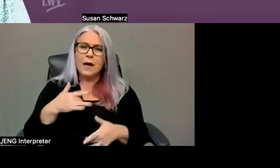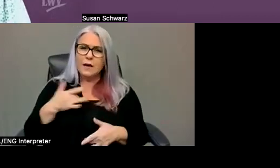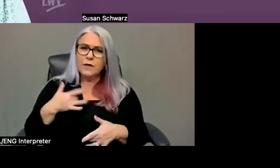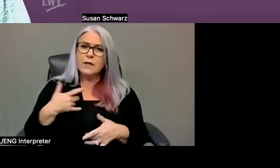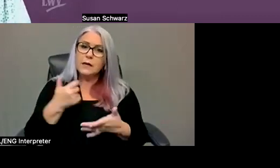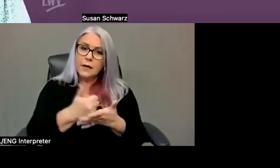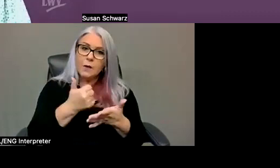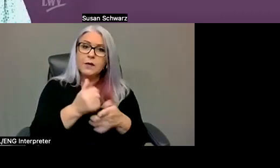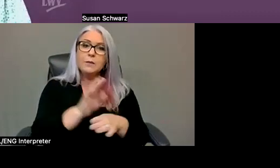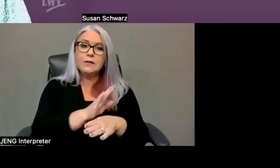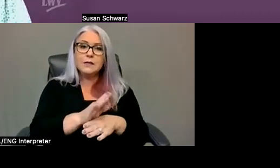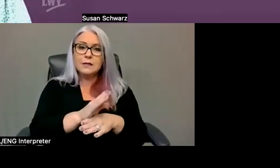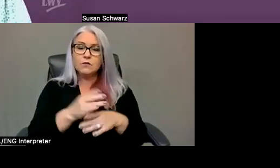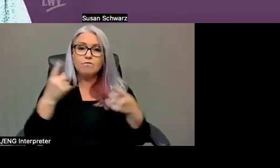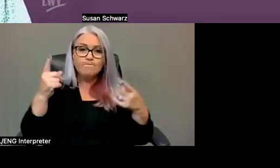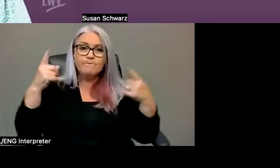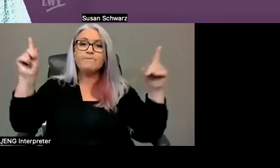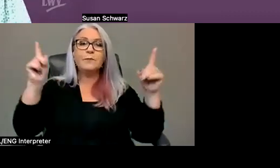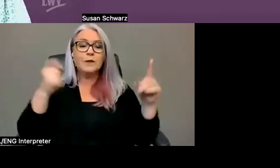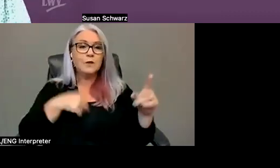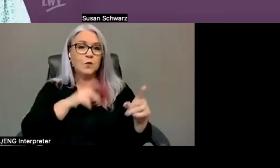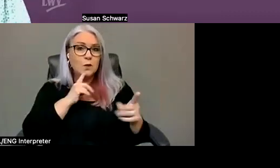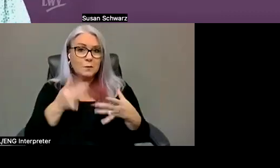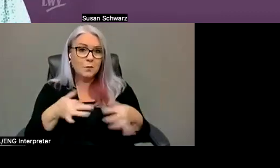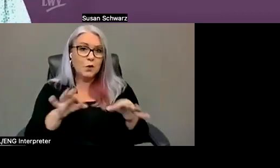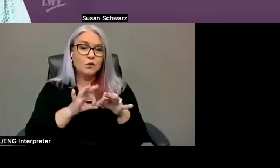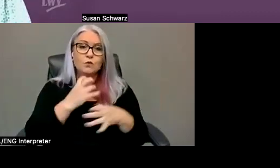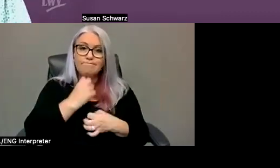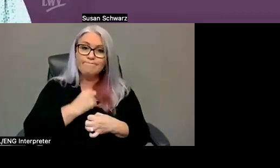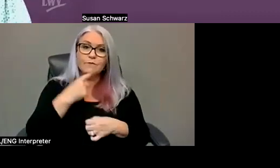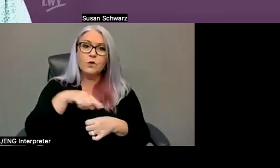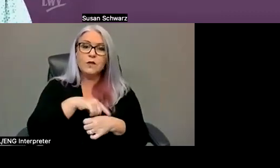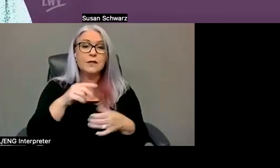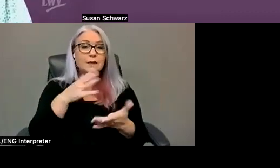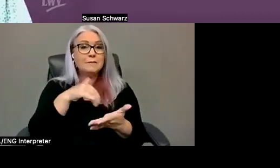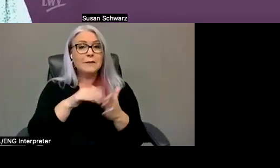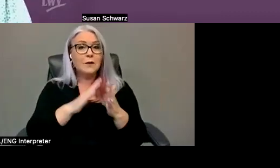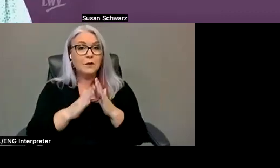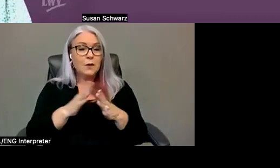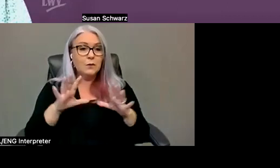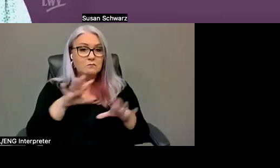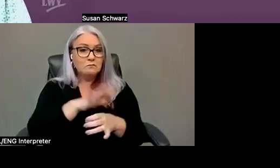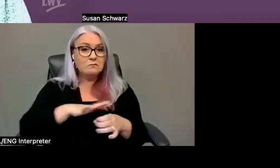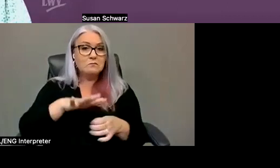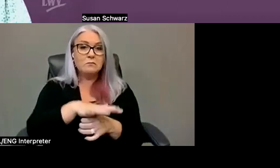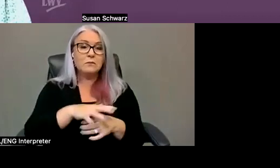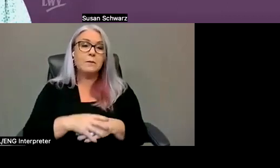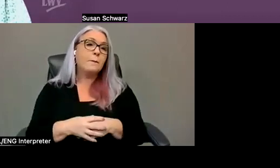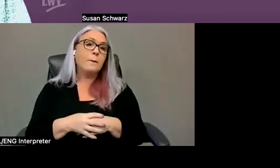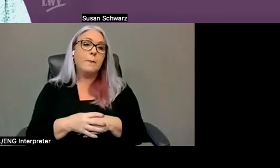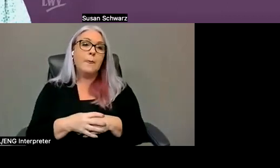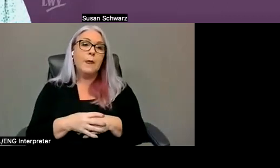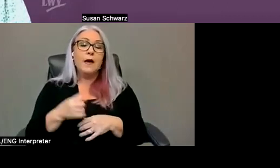is first key to revitalizing the downtown. I think the